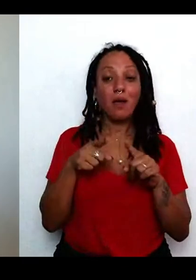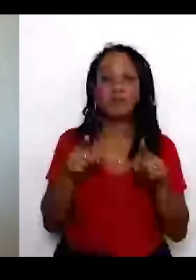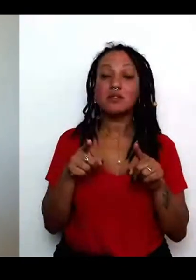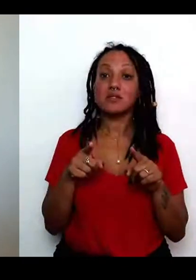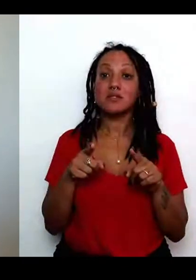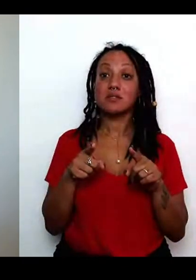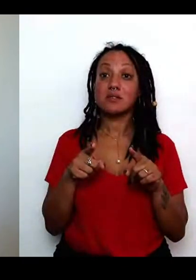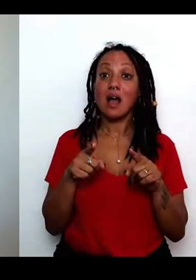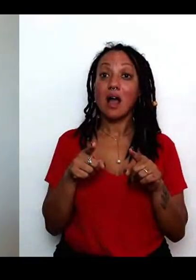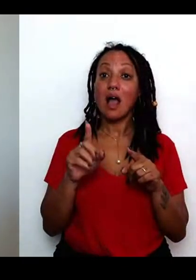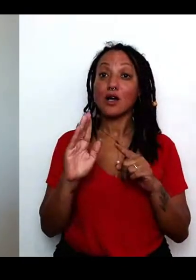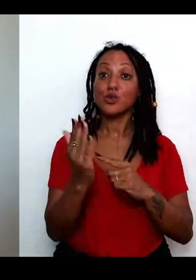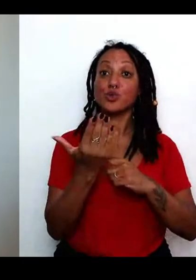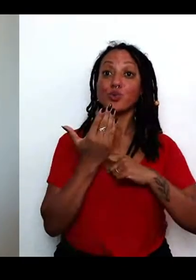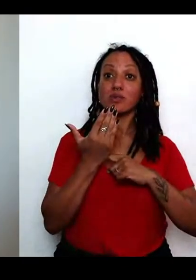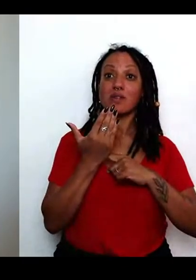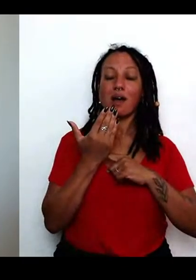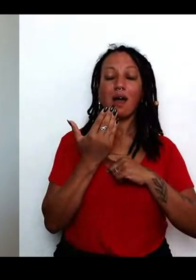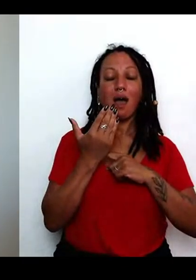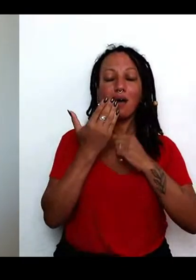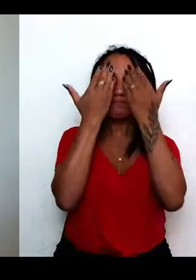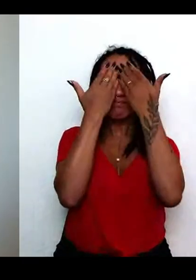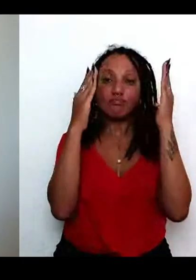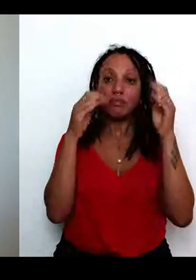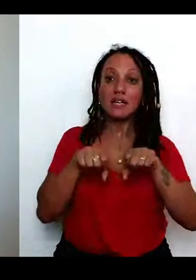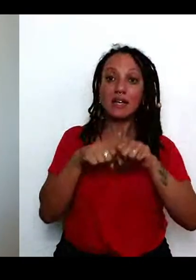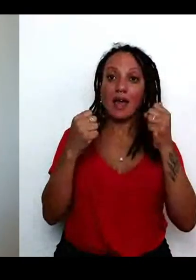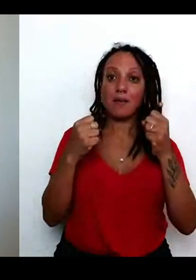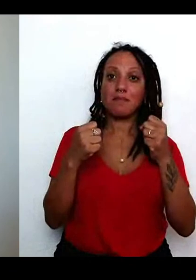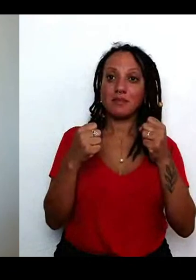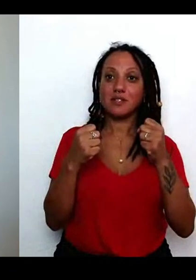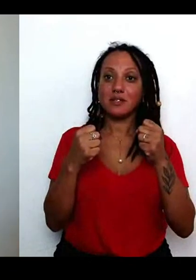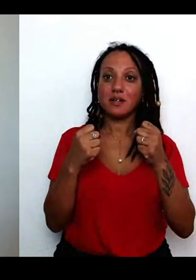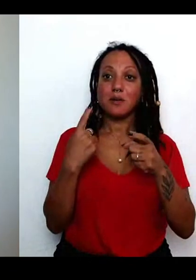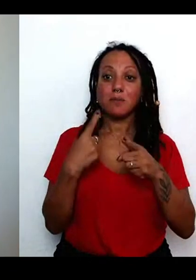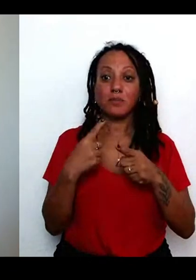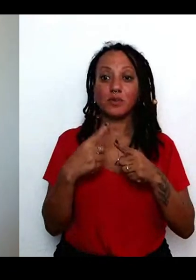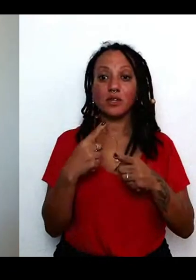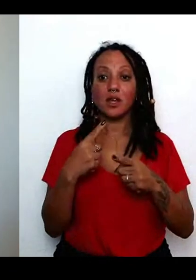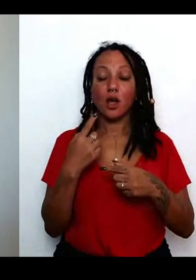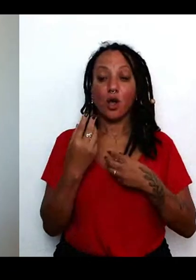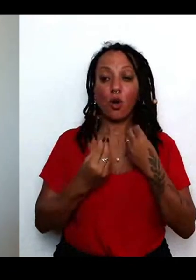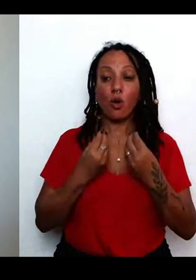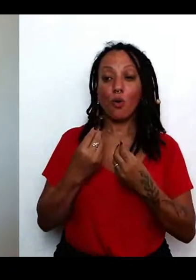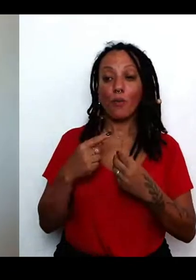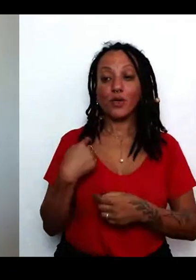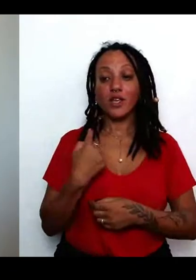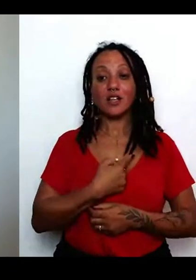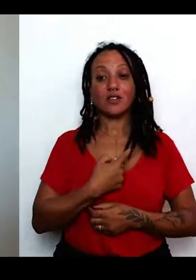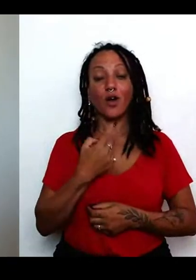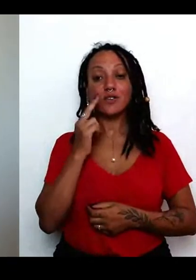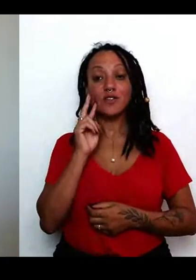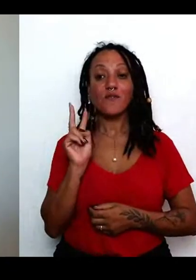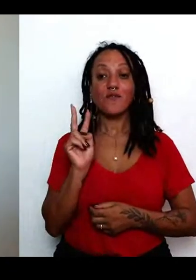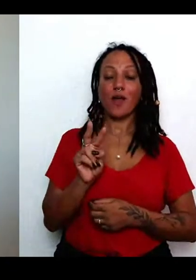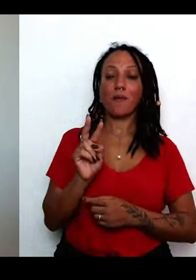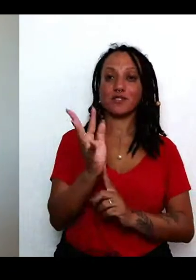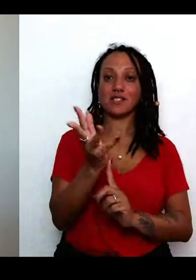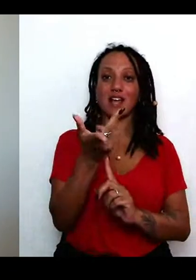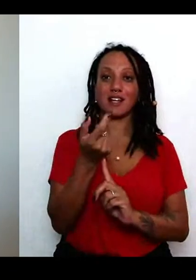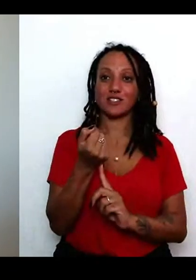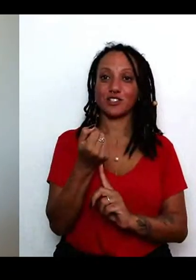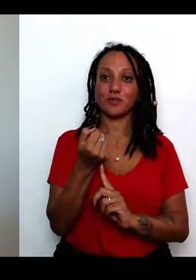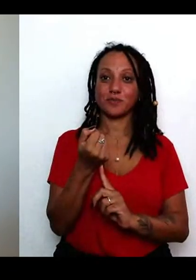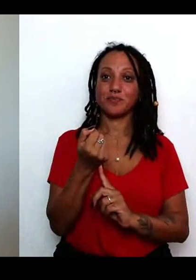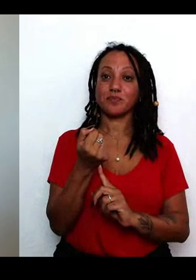of how we conceive ourselves as the autonomous viewer of an artwork and you know and Judy's work two through the clouds